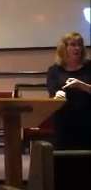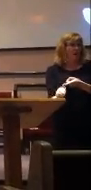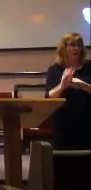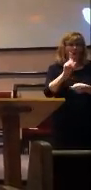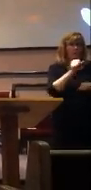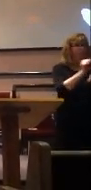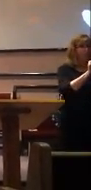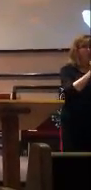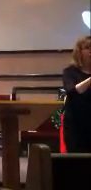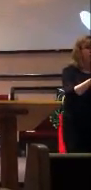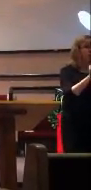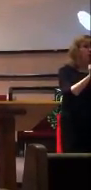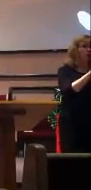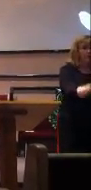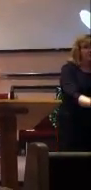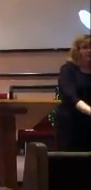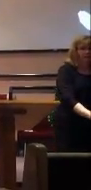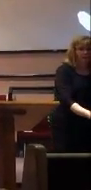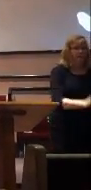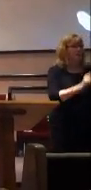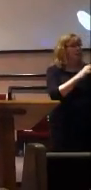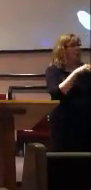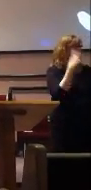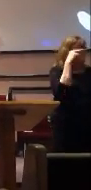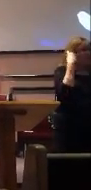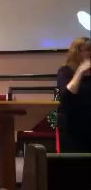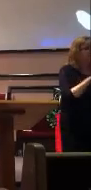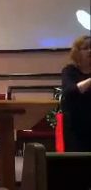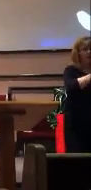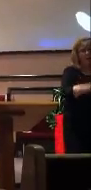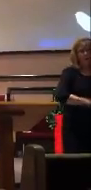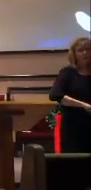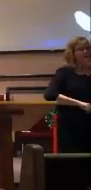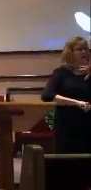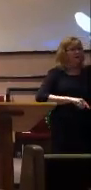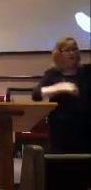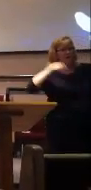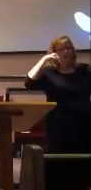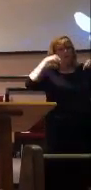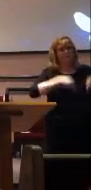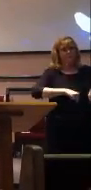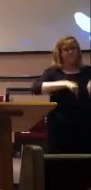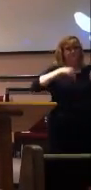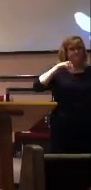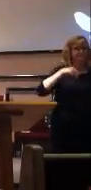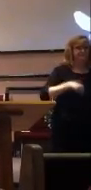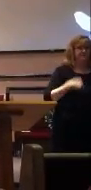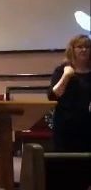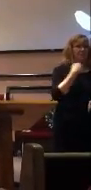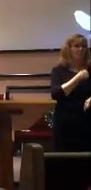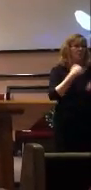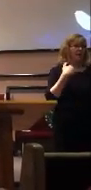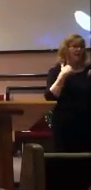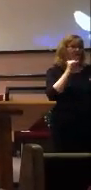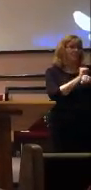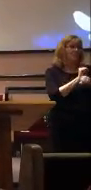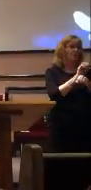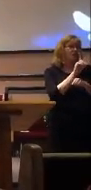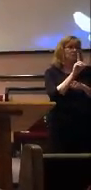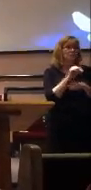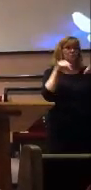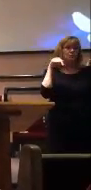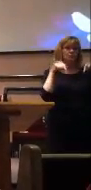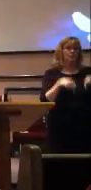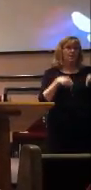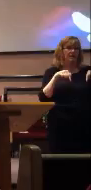It's not just work to do in Brazil or Mexico or in other places. We have work to do in our own backyard. There